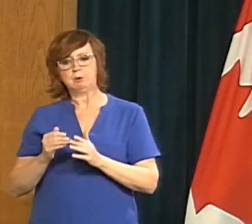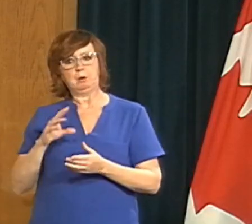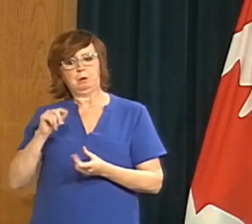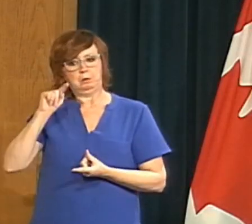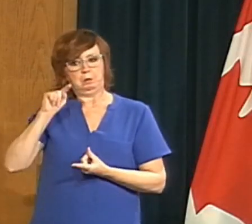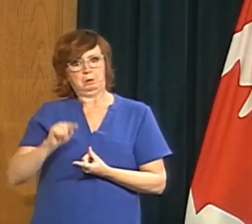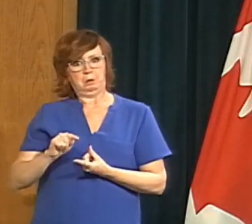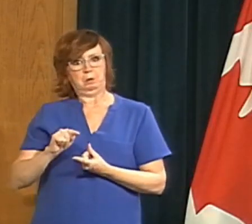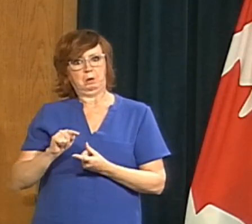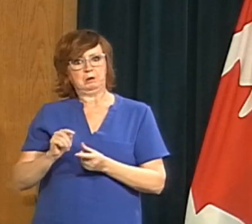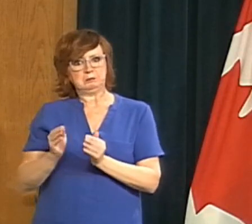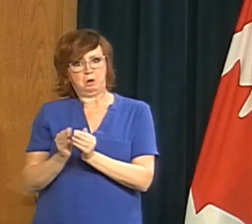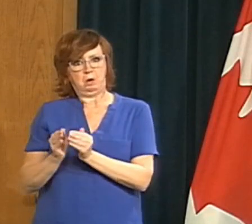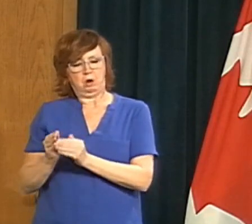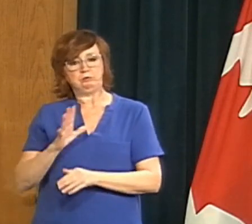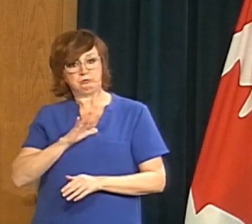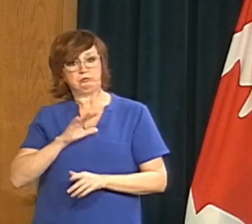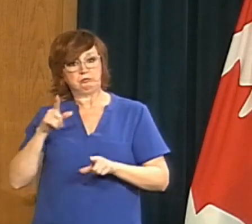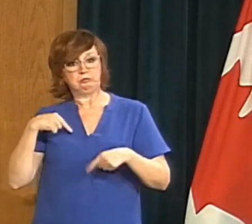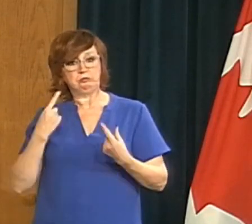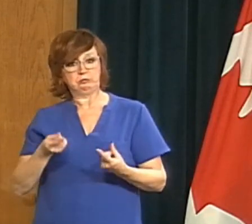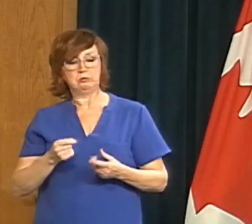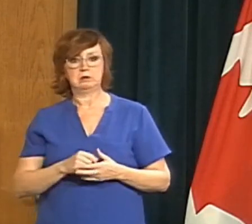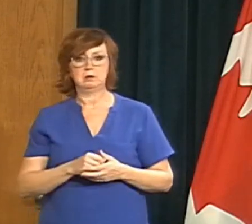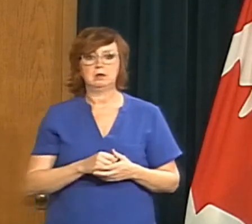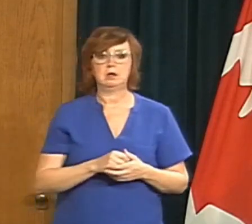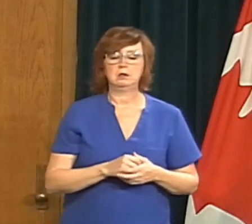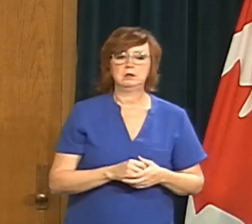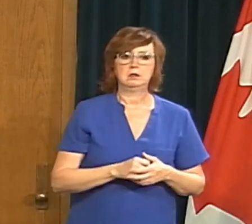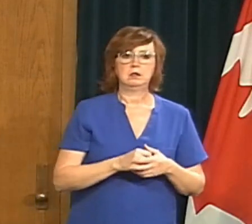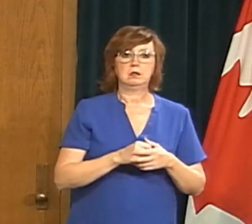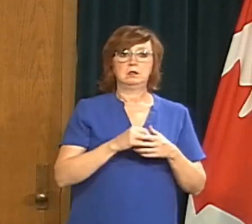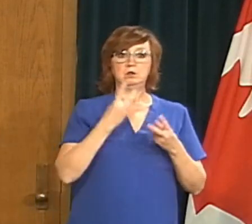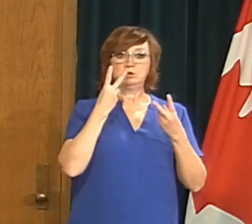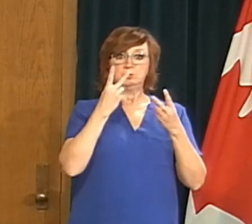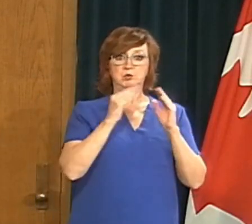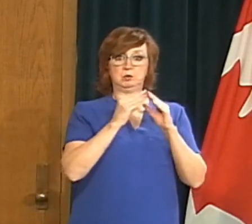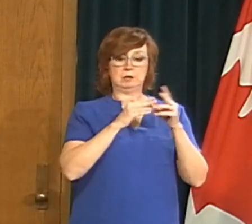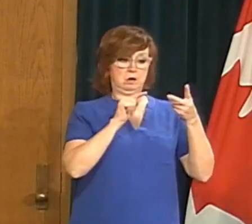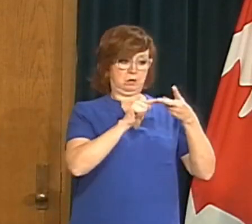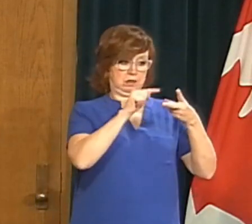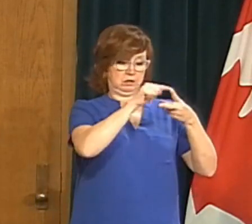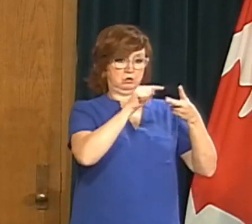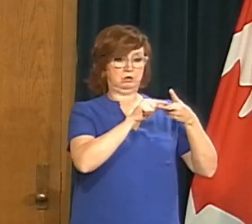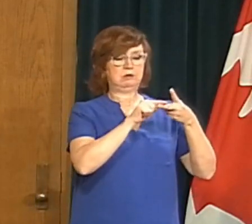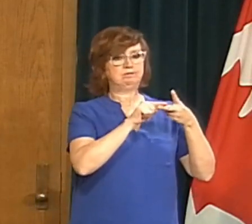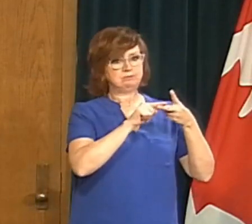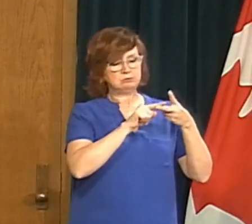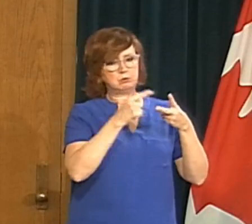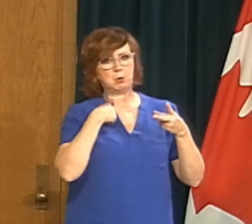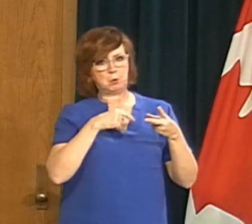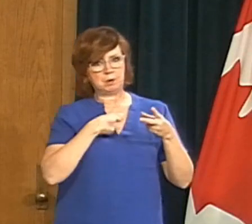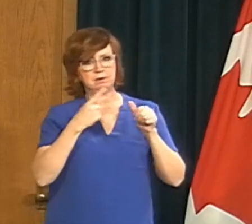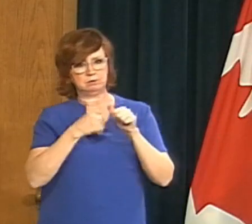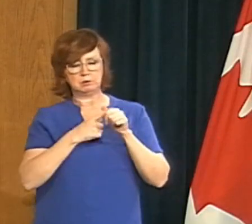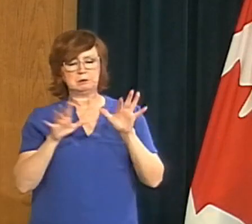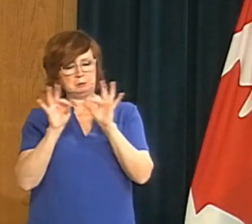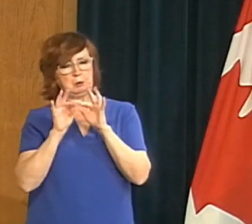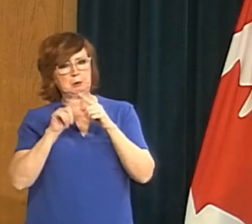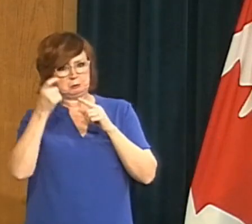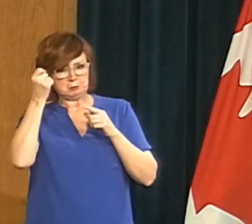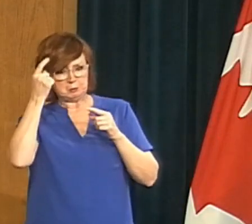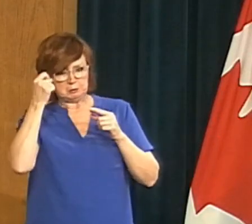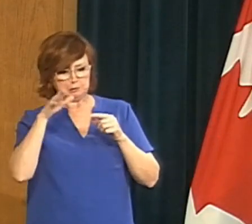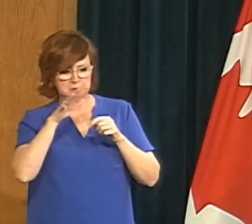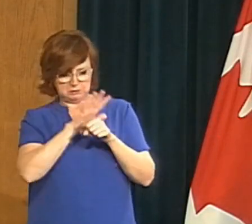in terms of the clusters, again, we need to understand that with active case finding, we will continue to